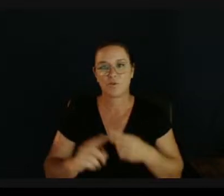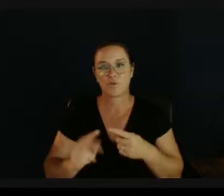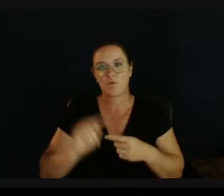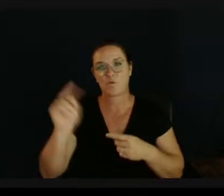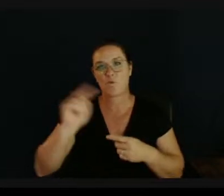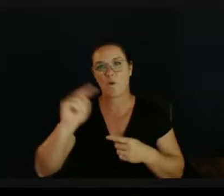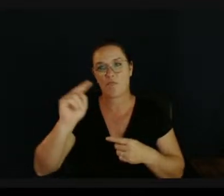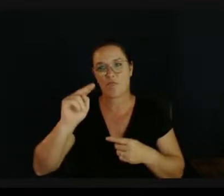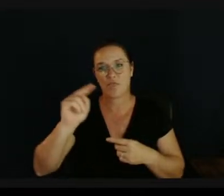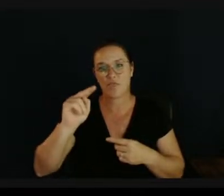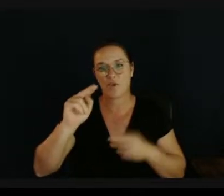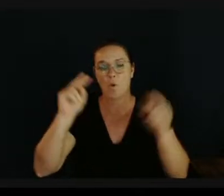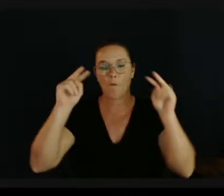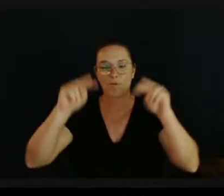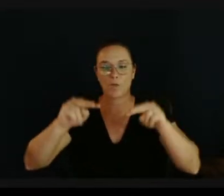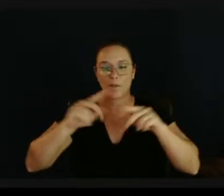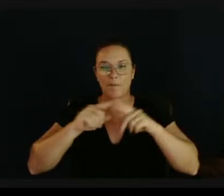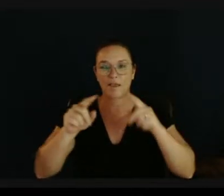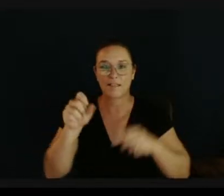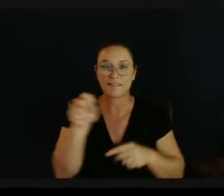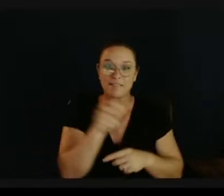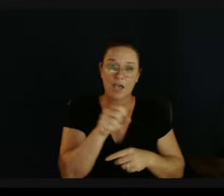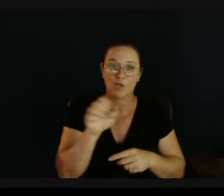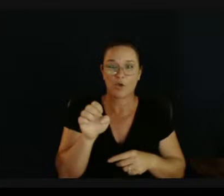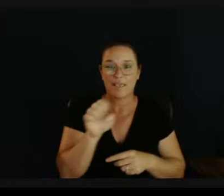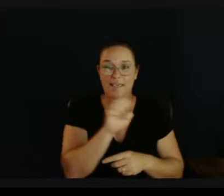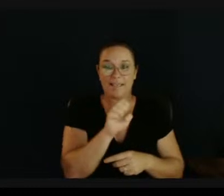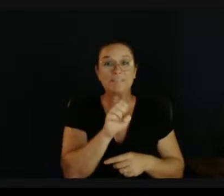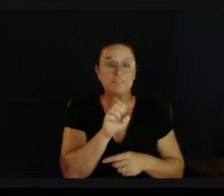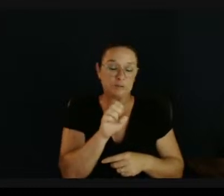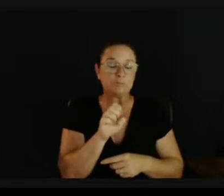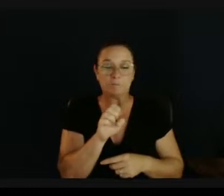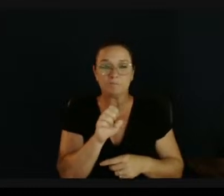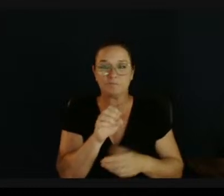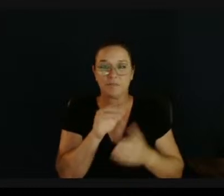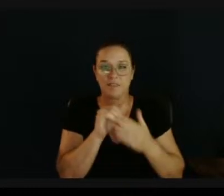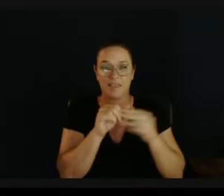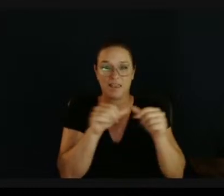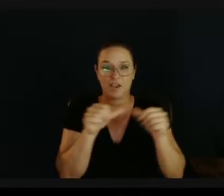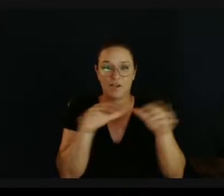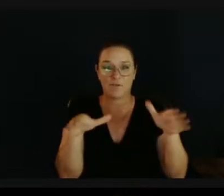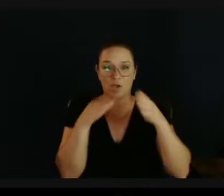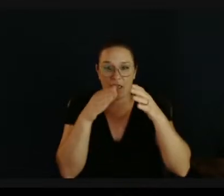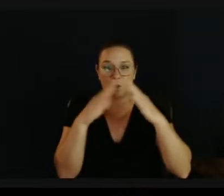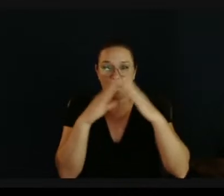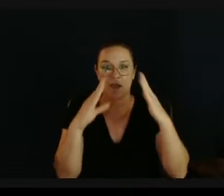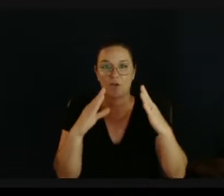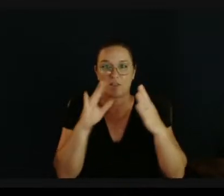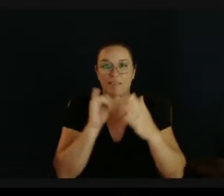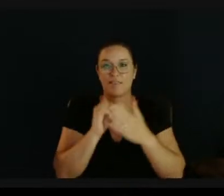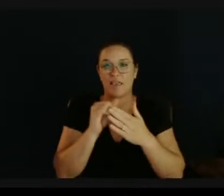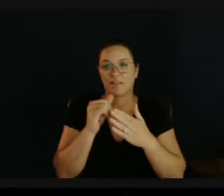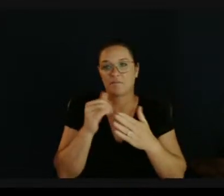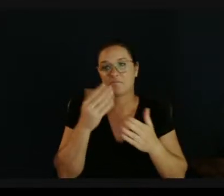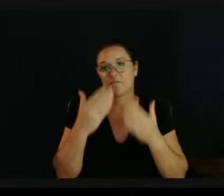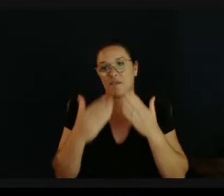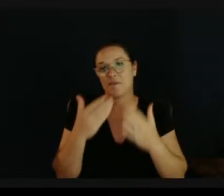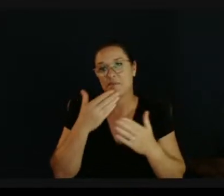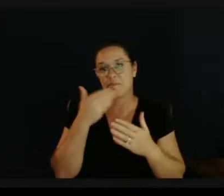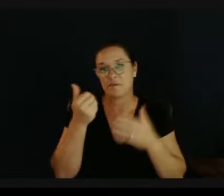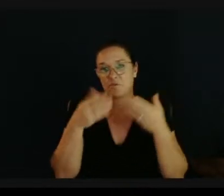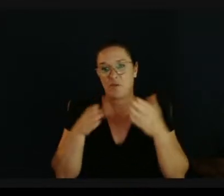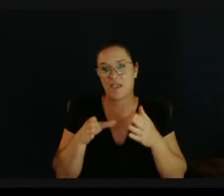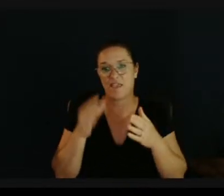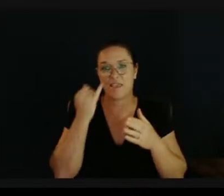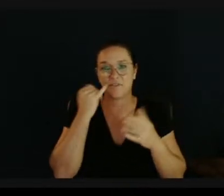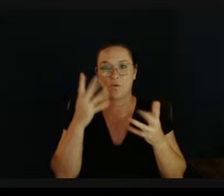south side or on the east side, Volcano House, Kupinai Pali, that might be the angle to aim for if you're going to take a